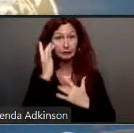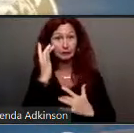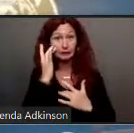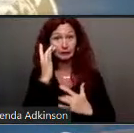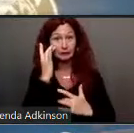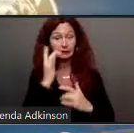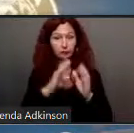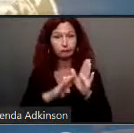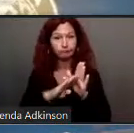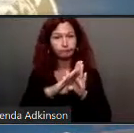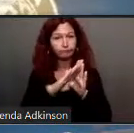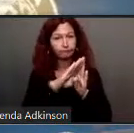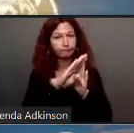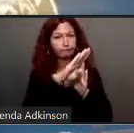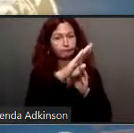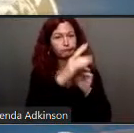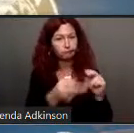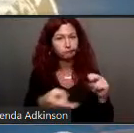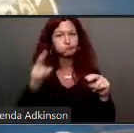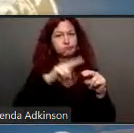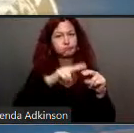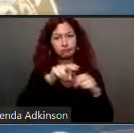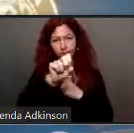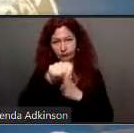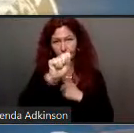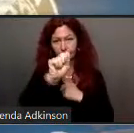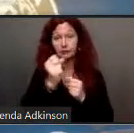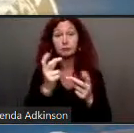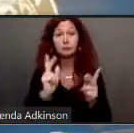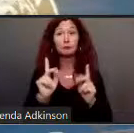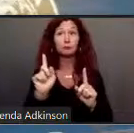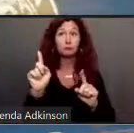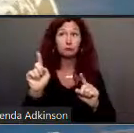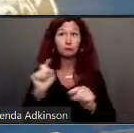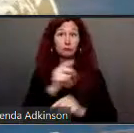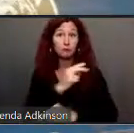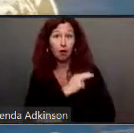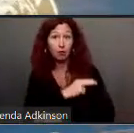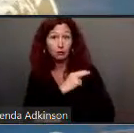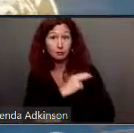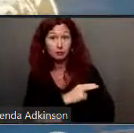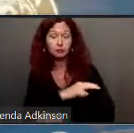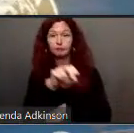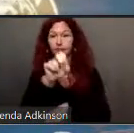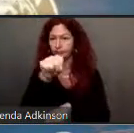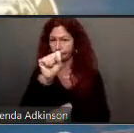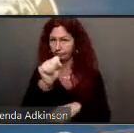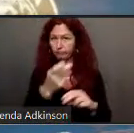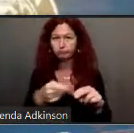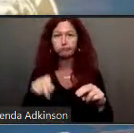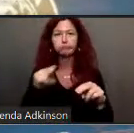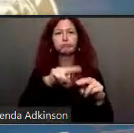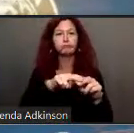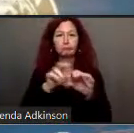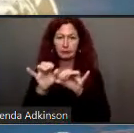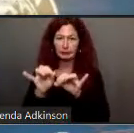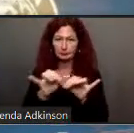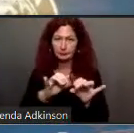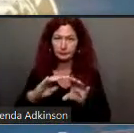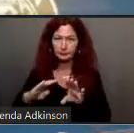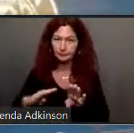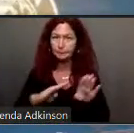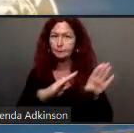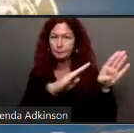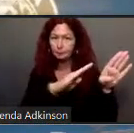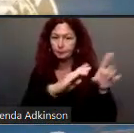in hospitalizations. We're drilling into the numbers and have a number of strategies that we're focused on to tamp down the spread and to get